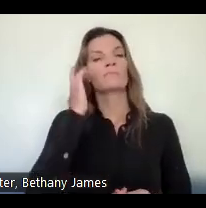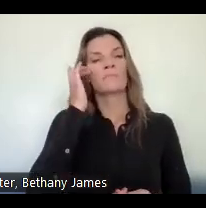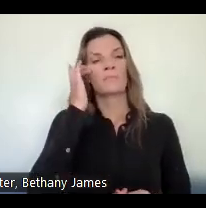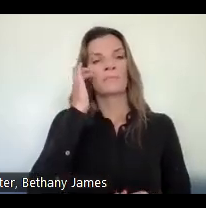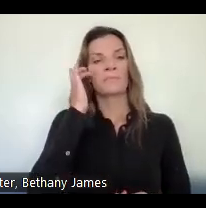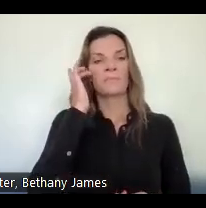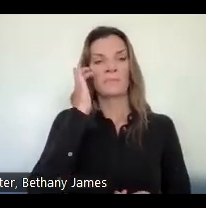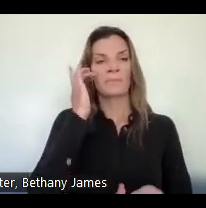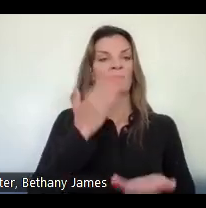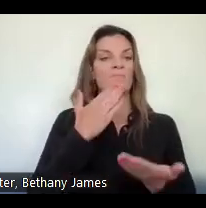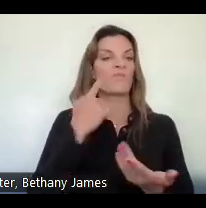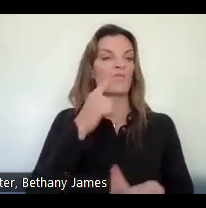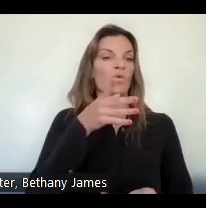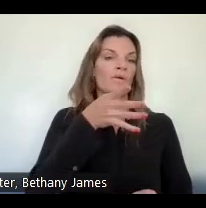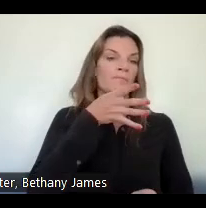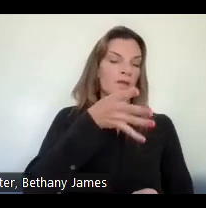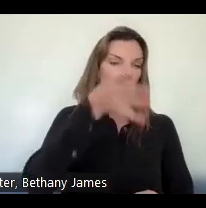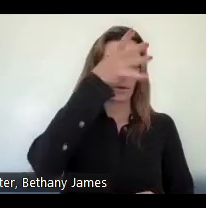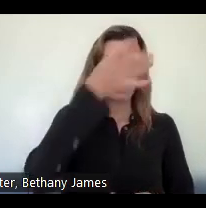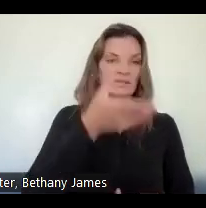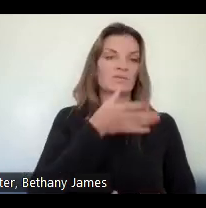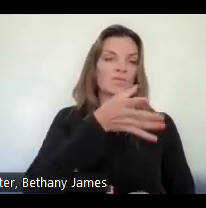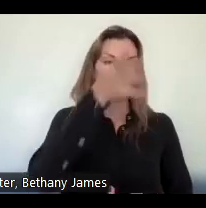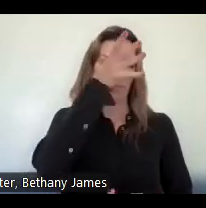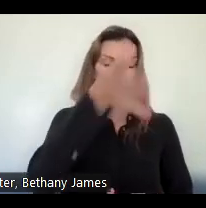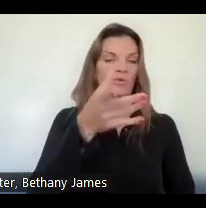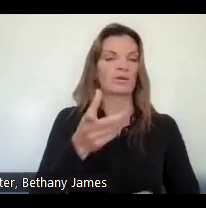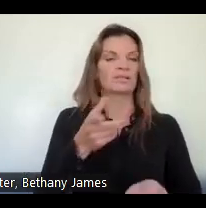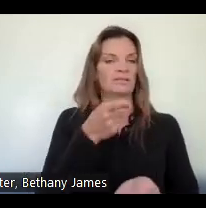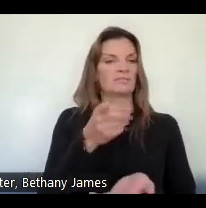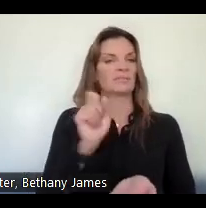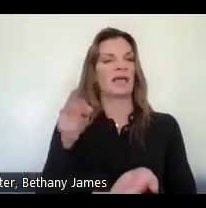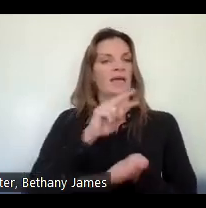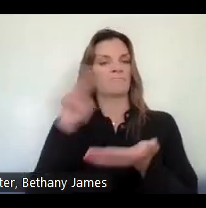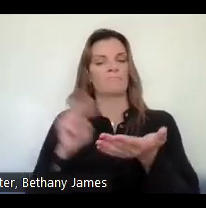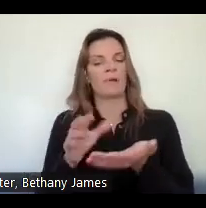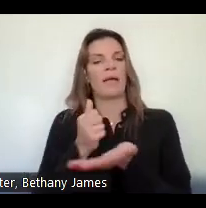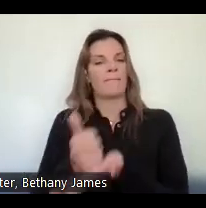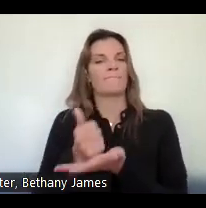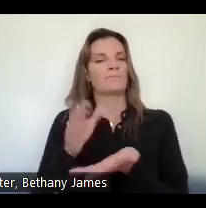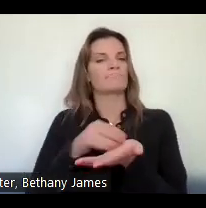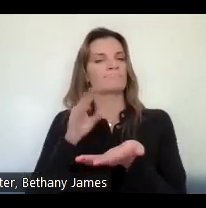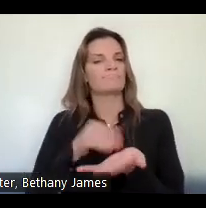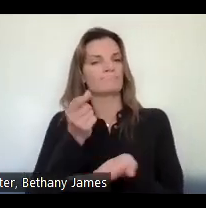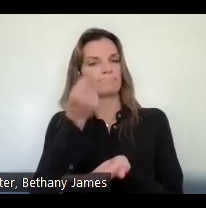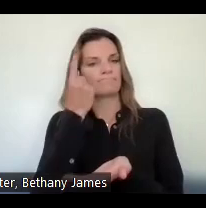but also for the professionals in ways of assisting individuals with autism.